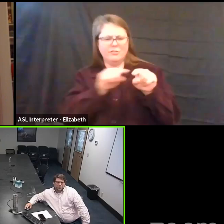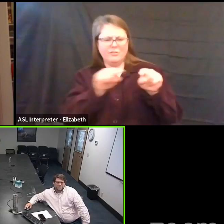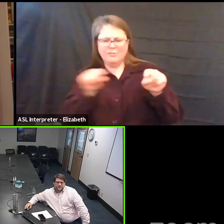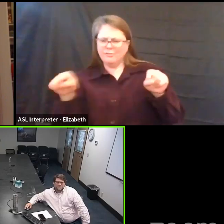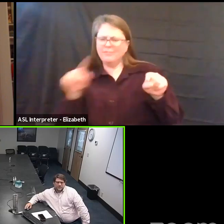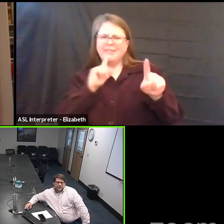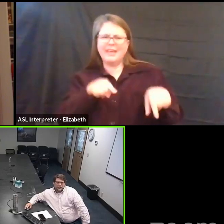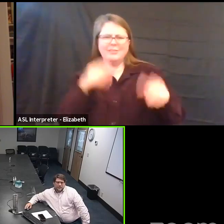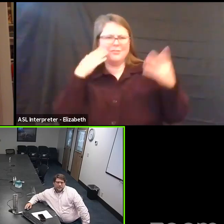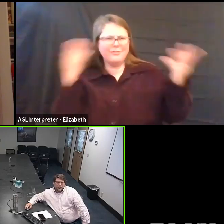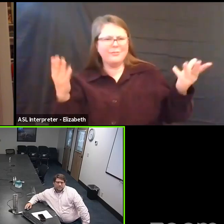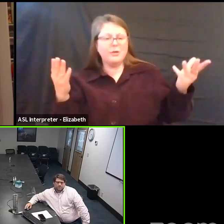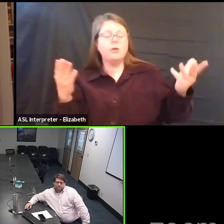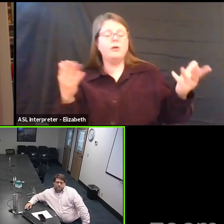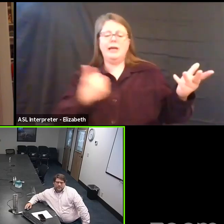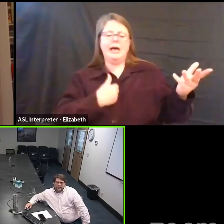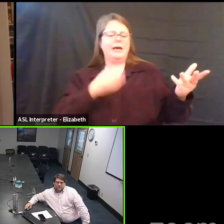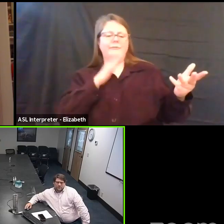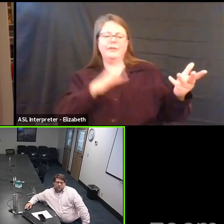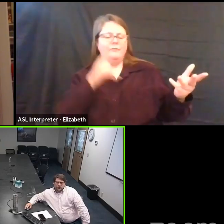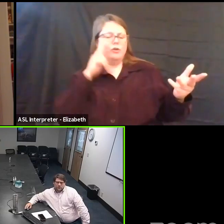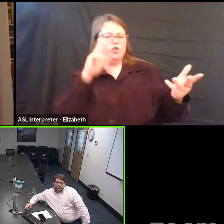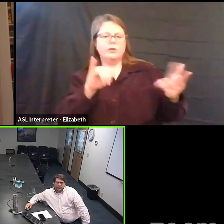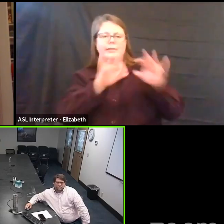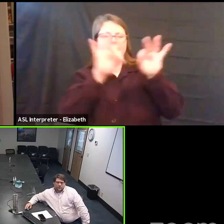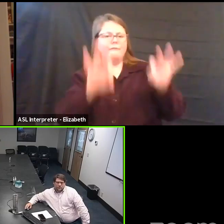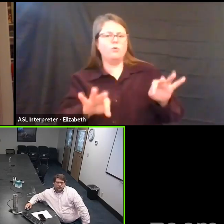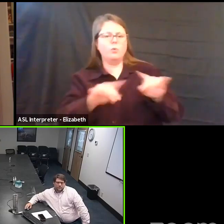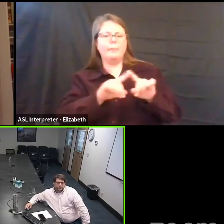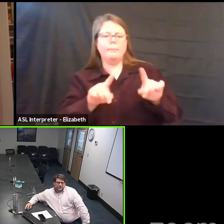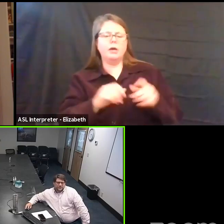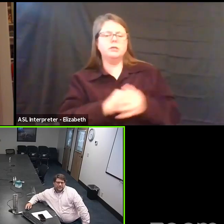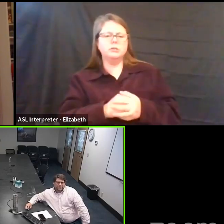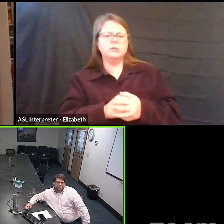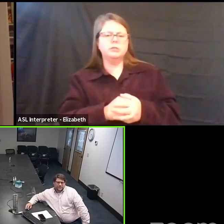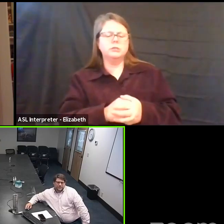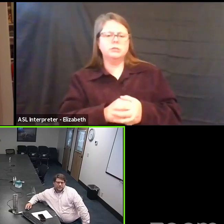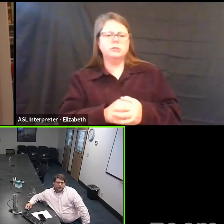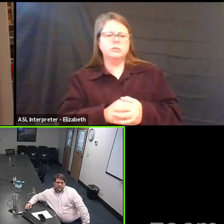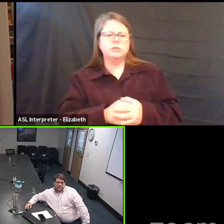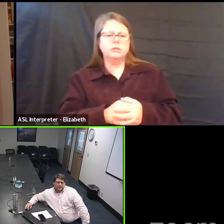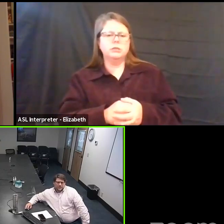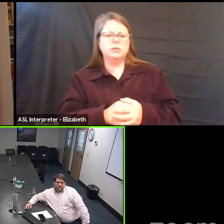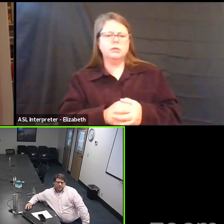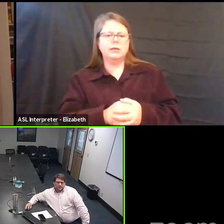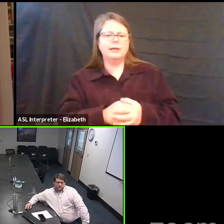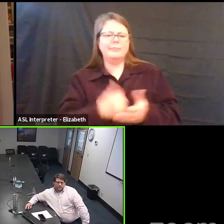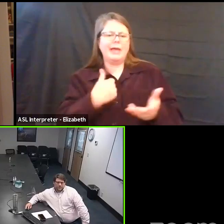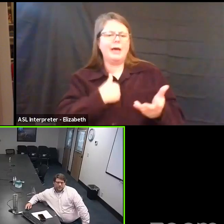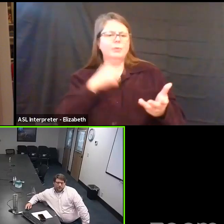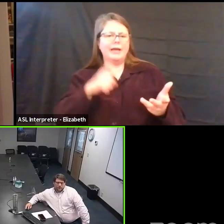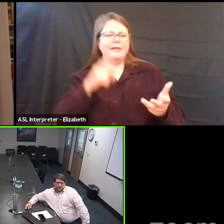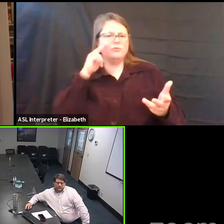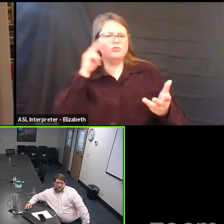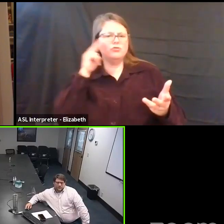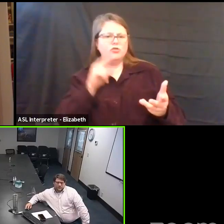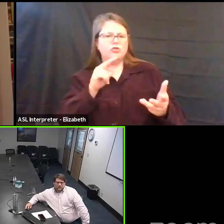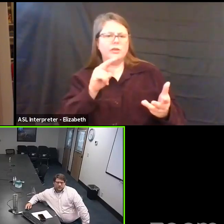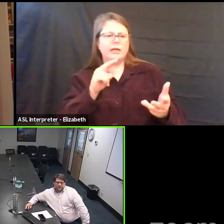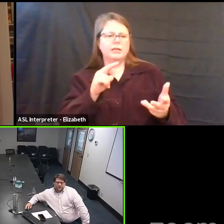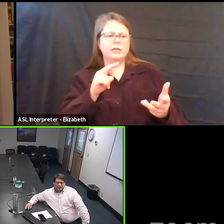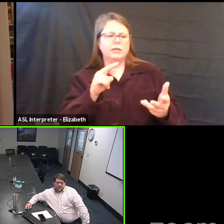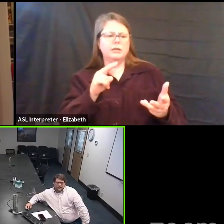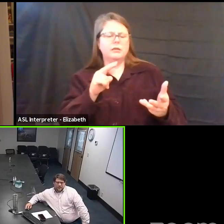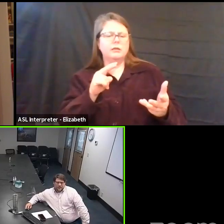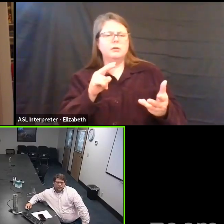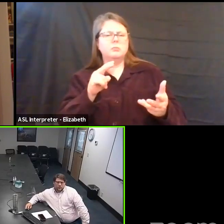ownership document, but I'm not familiar with that form. Sounds like it's something a local